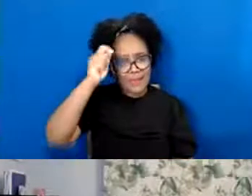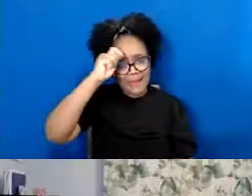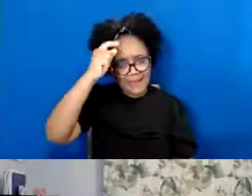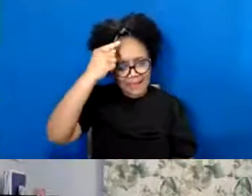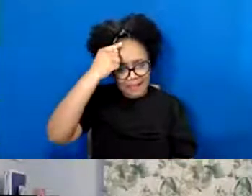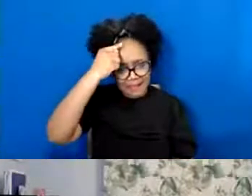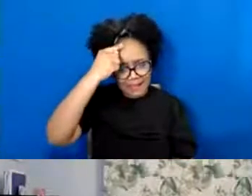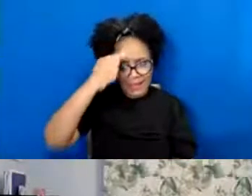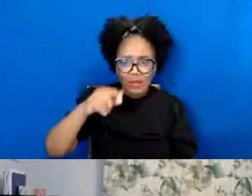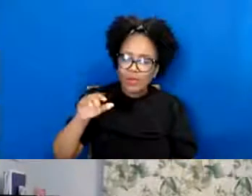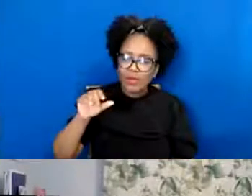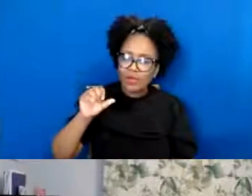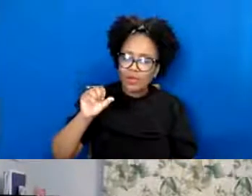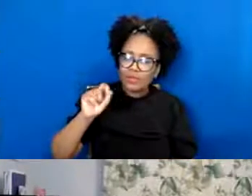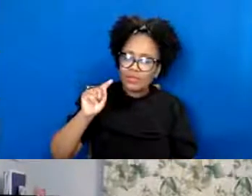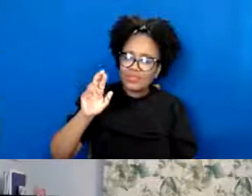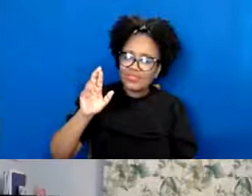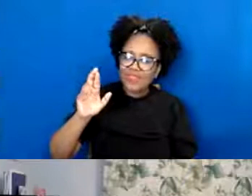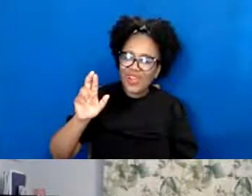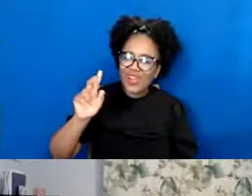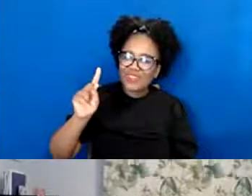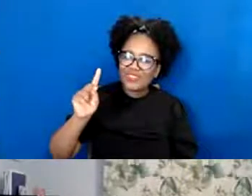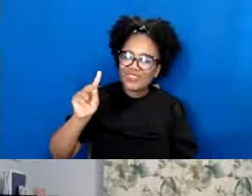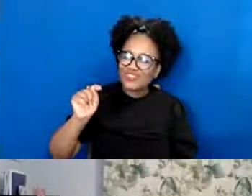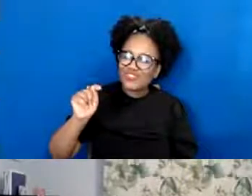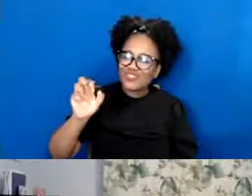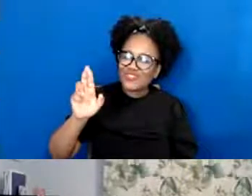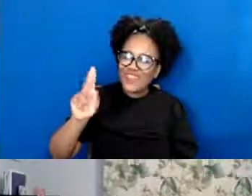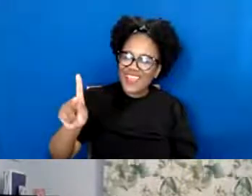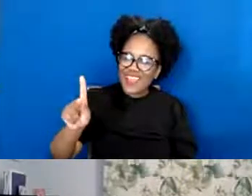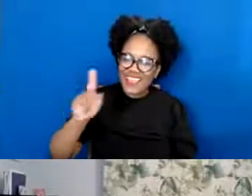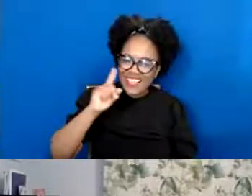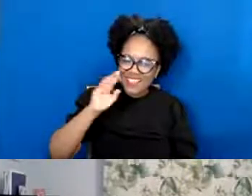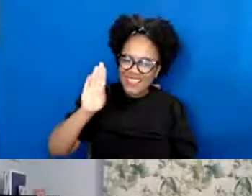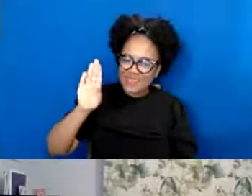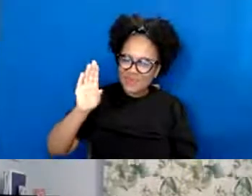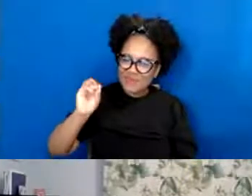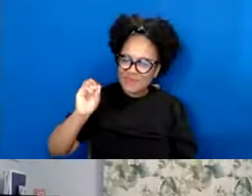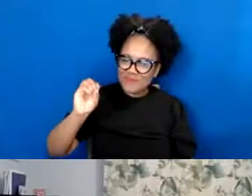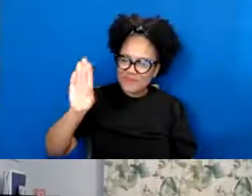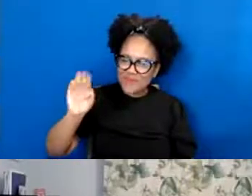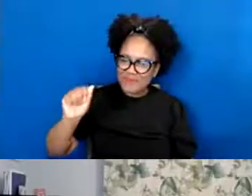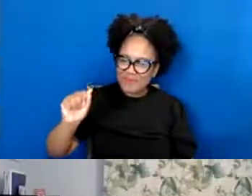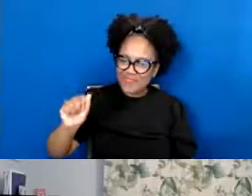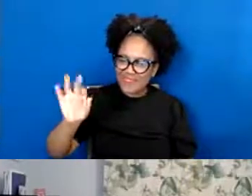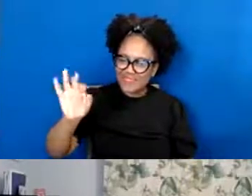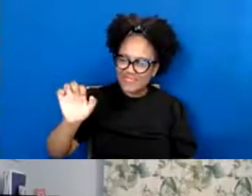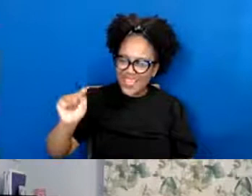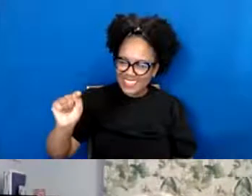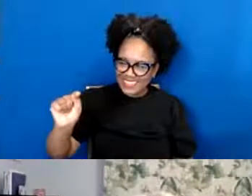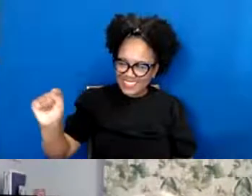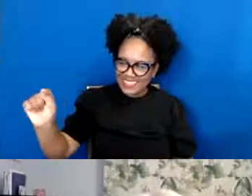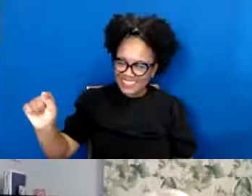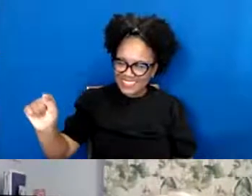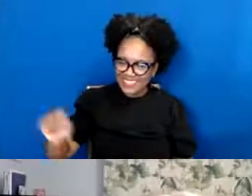Trek hat somebody gave me, fam. It's a, I think it's Bubba Fett and all of them. It's a Star Trek joint, but. Put on your